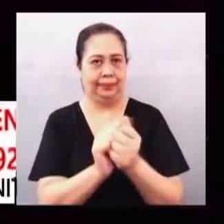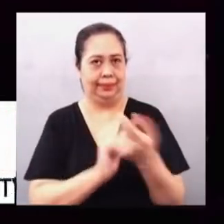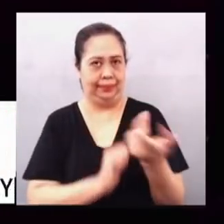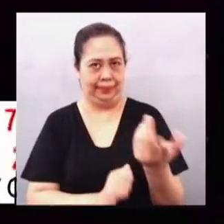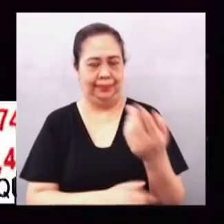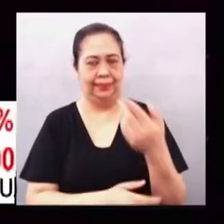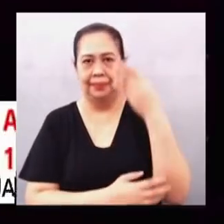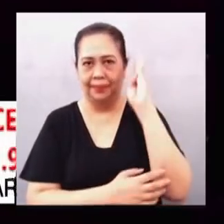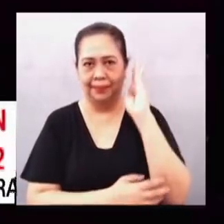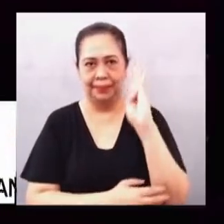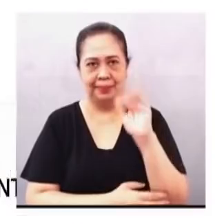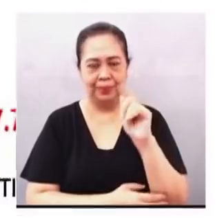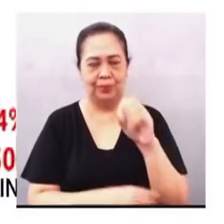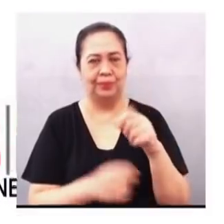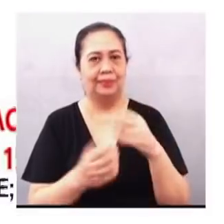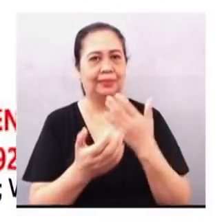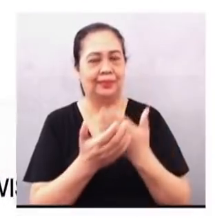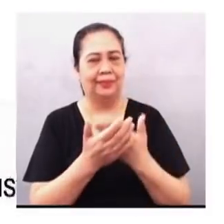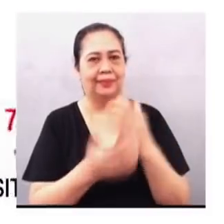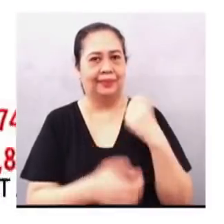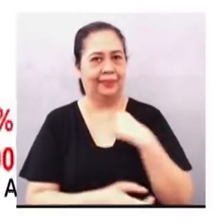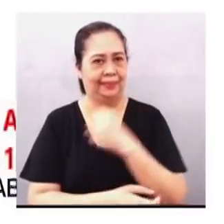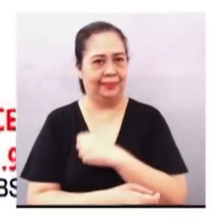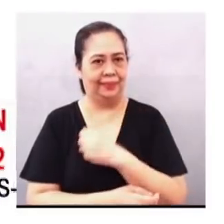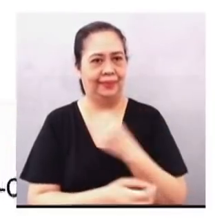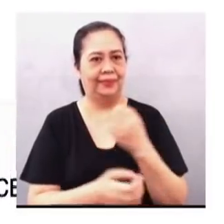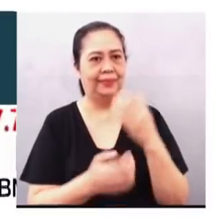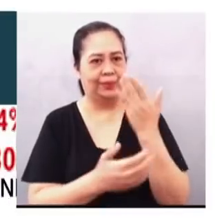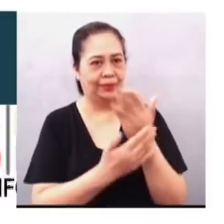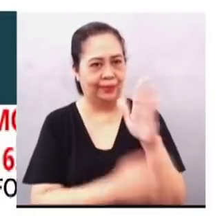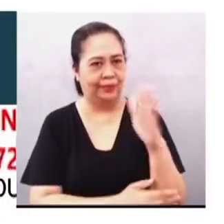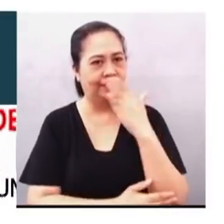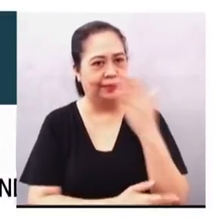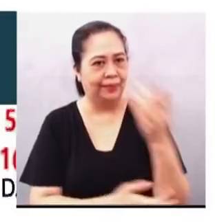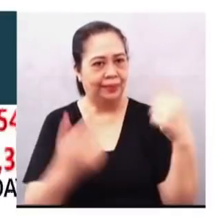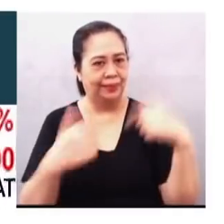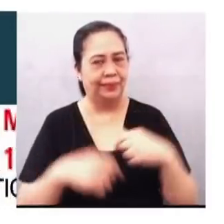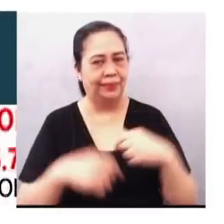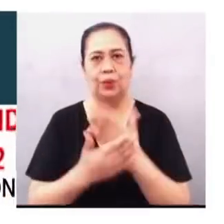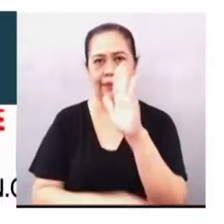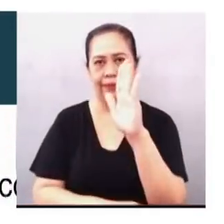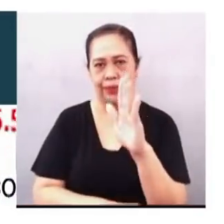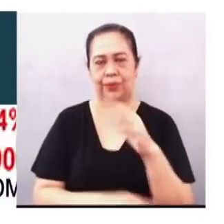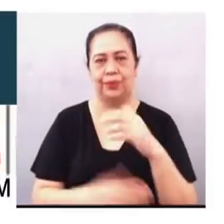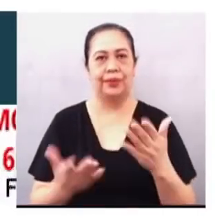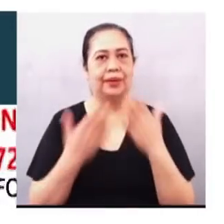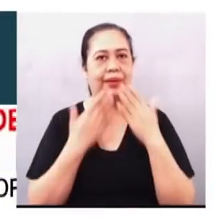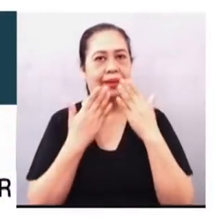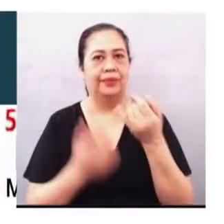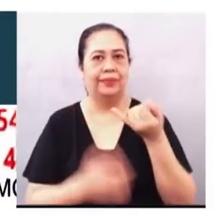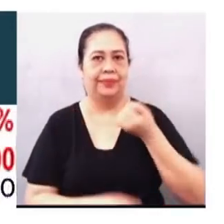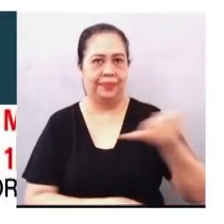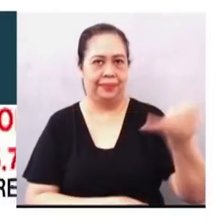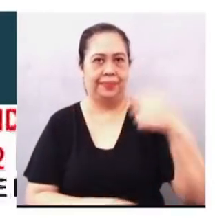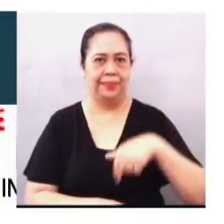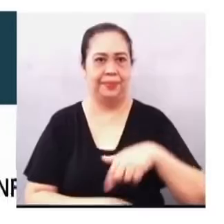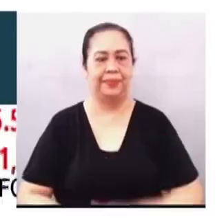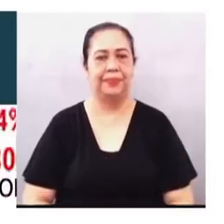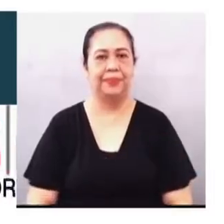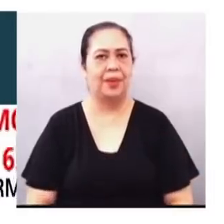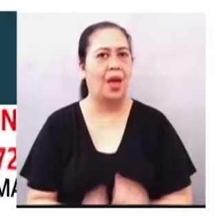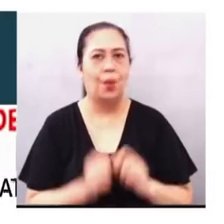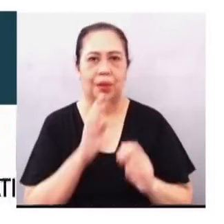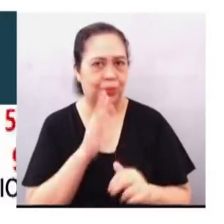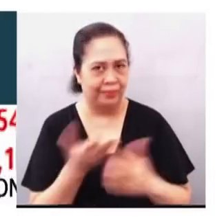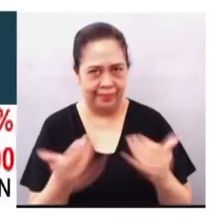good afternoon. Thank you for joining us today. Good afternoon, Carmina, and thank you for inviting me. So how are you? Are you